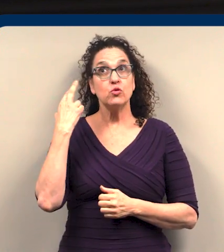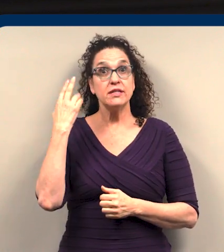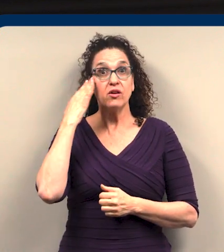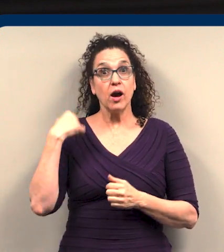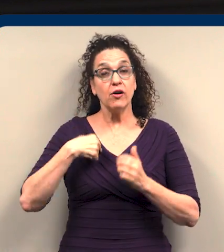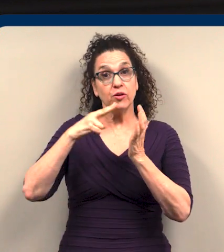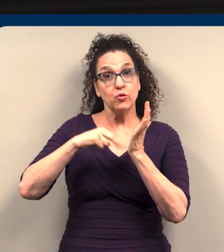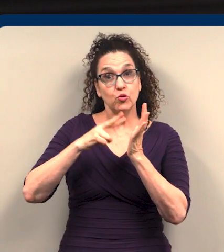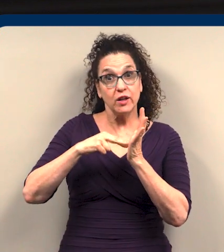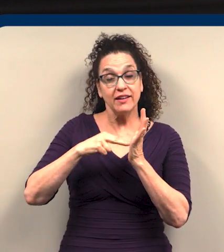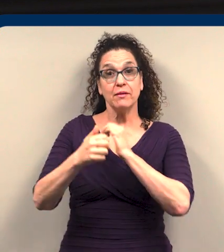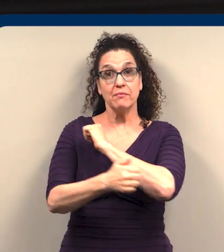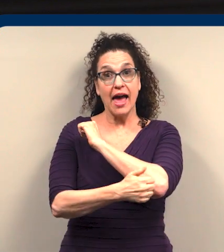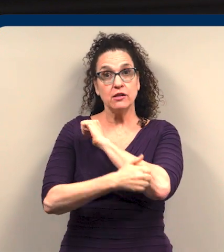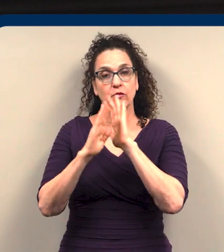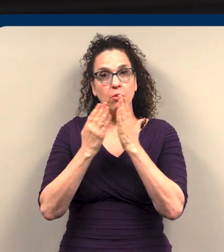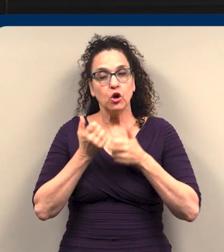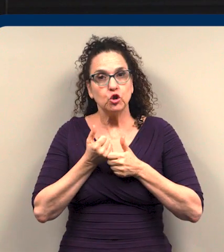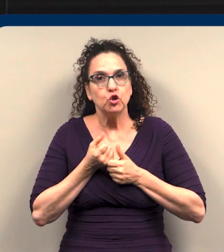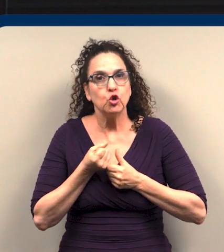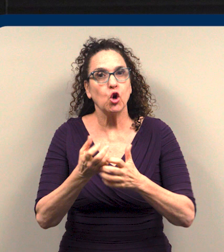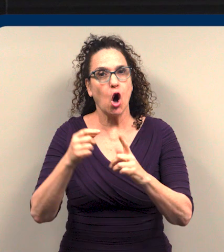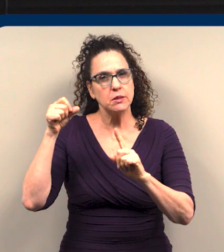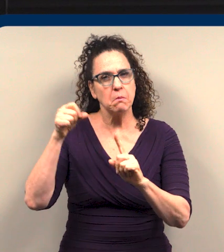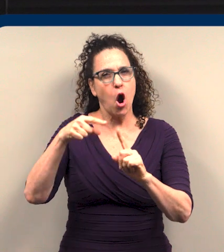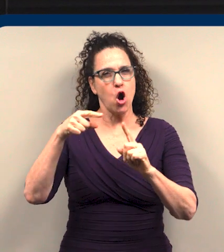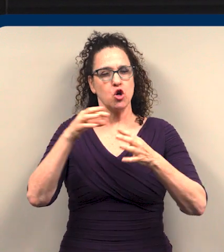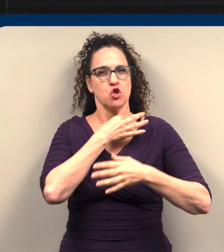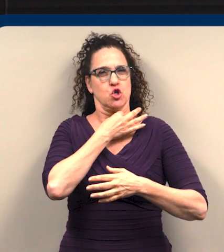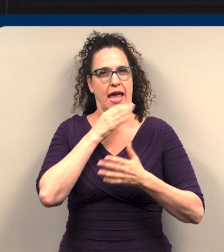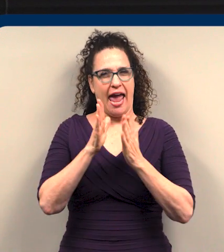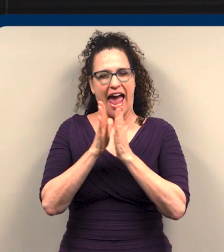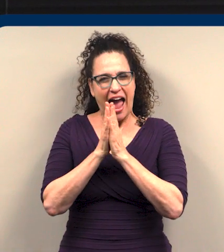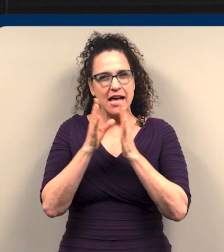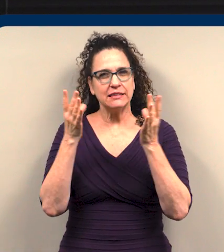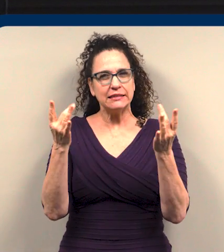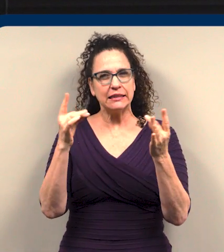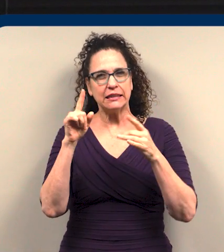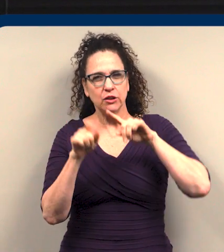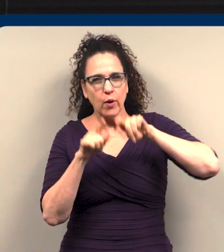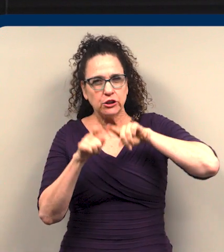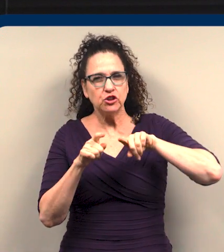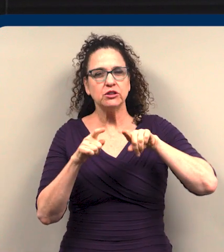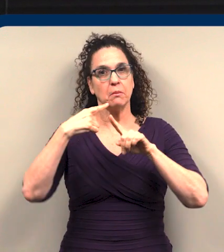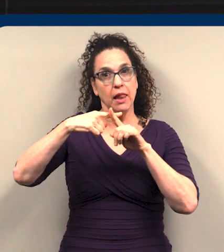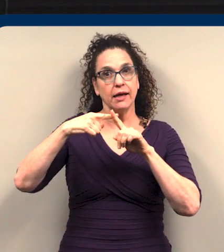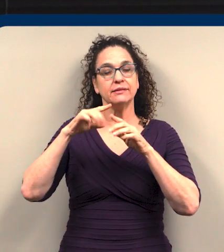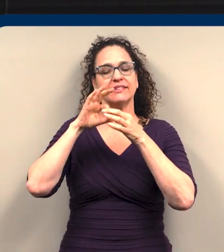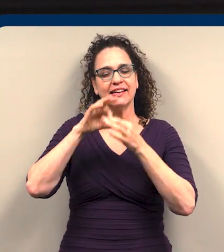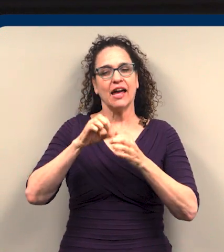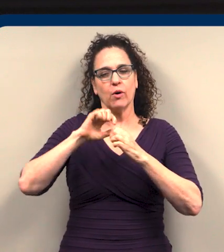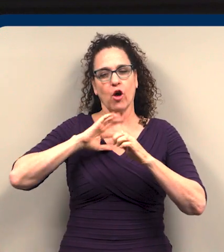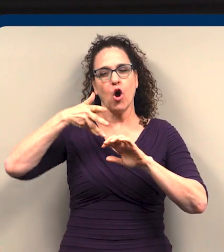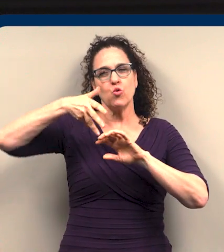are. The purpose of reading the Haggadah is to spark curiosity, to ask the hard questions, and to connect with our